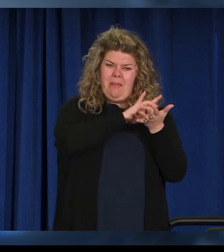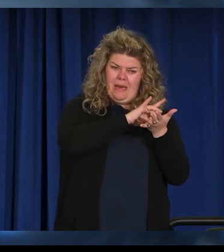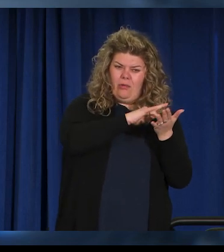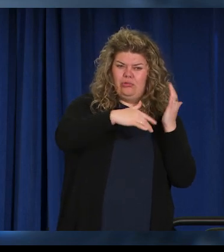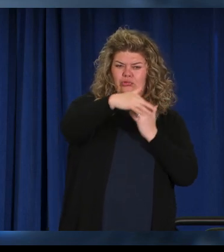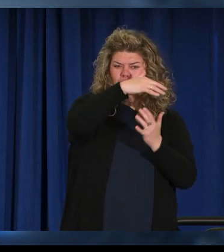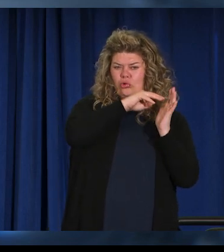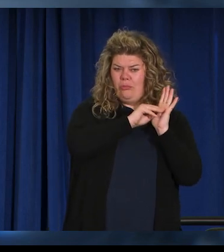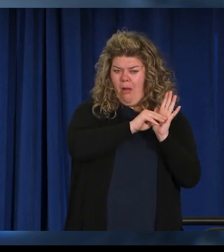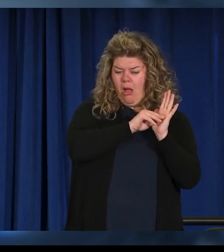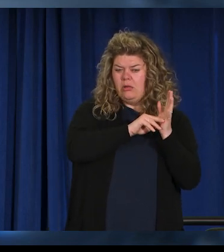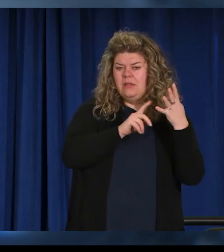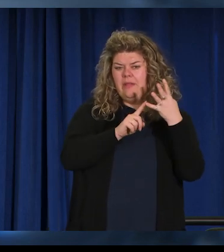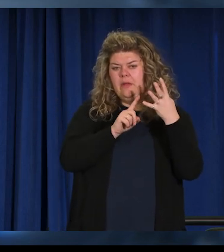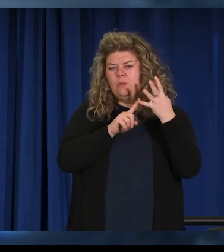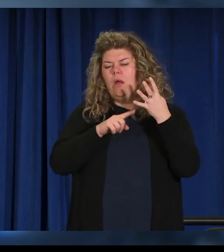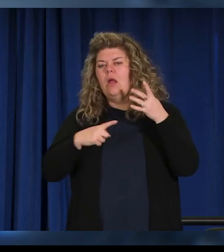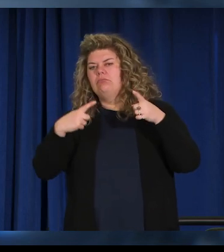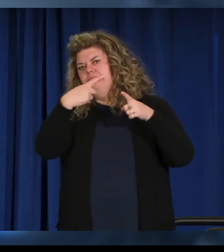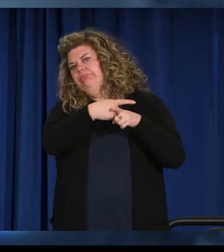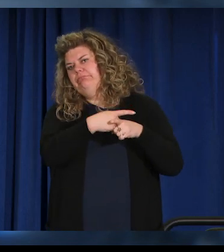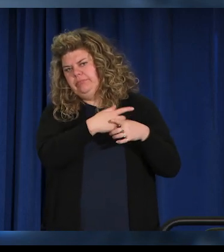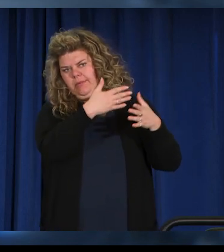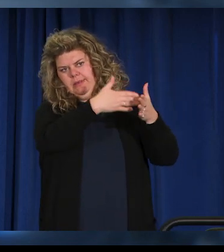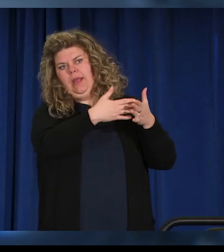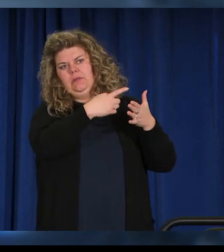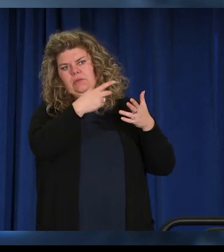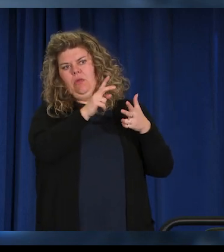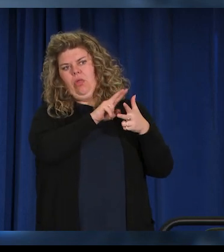models continue to develop.